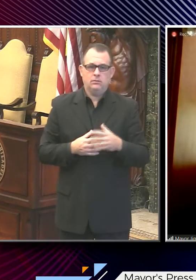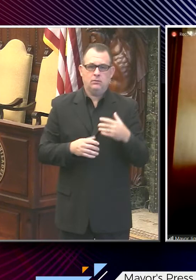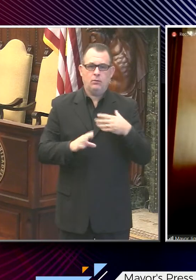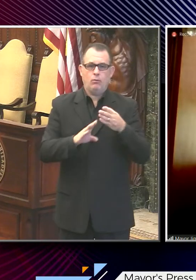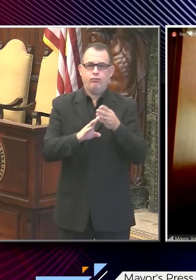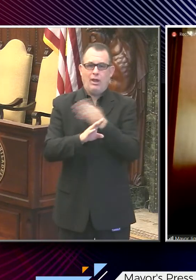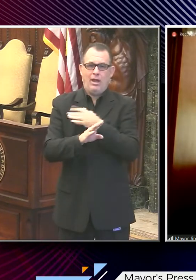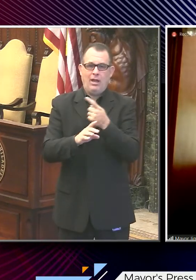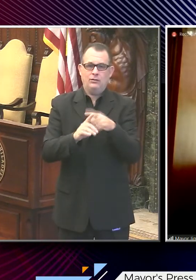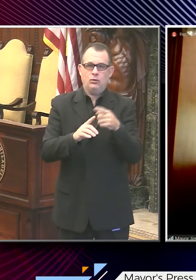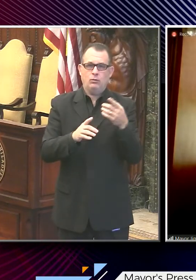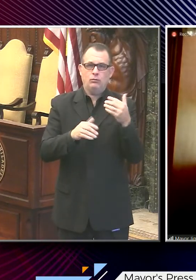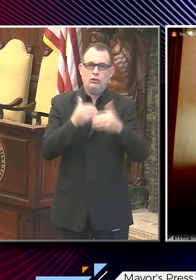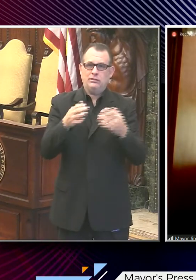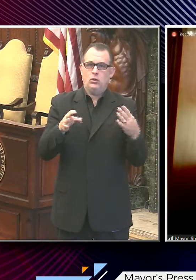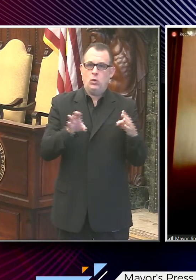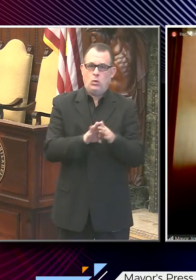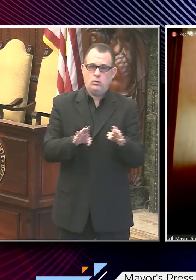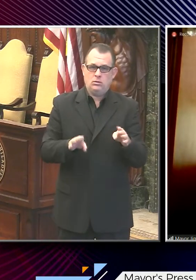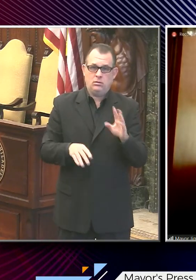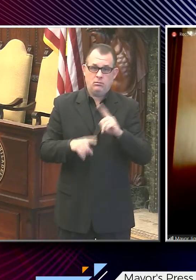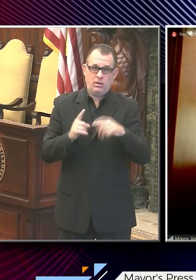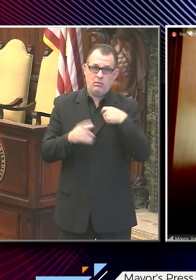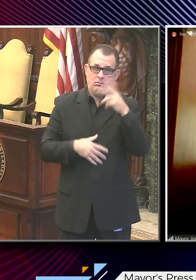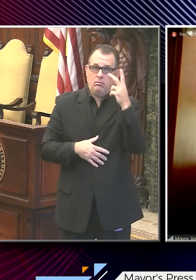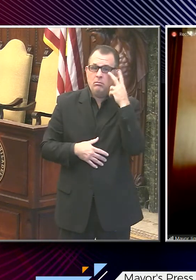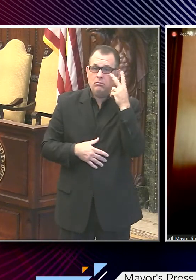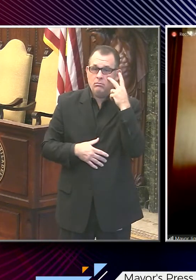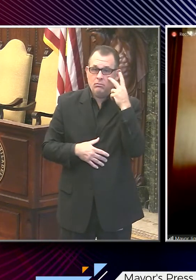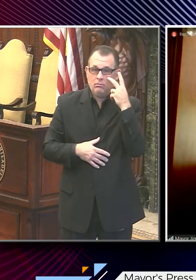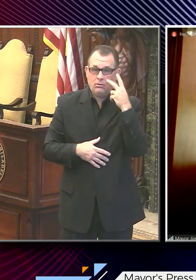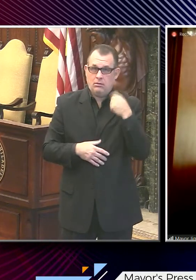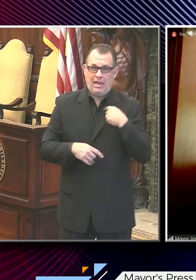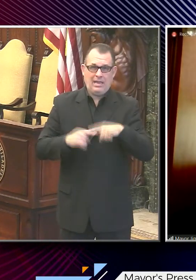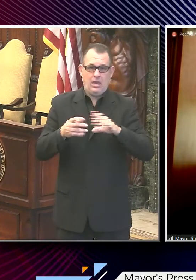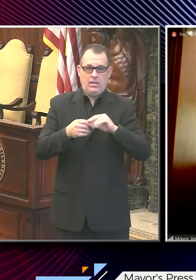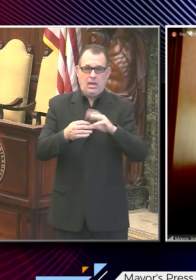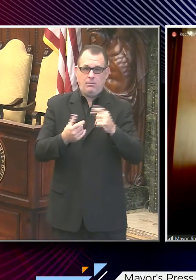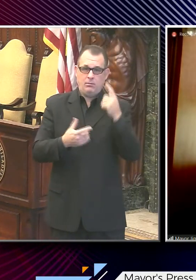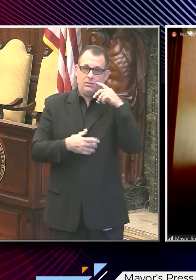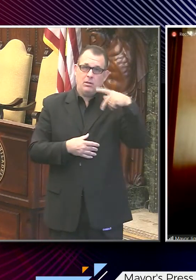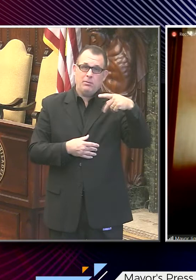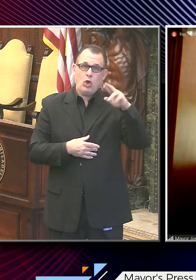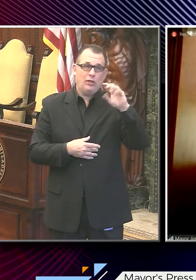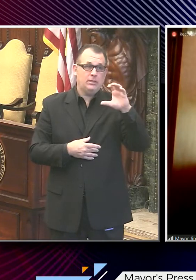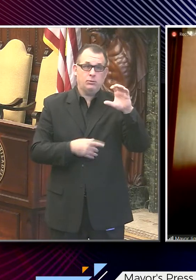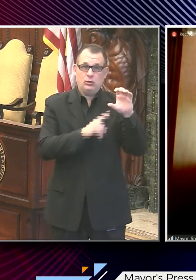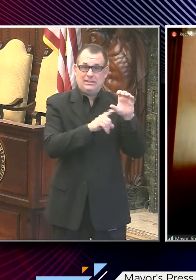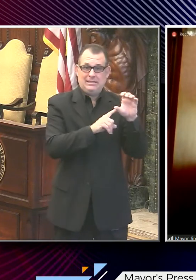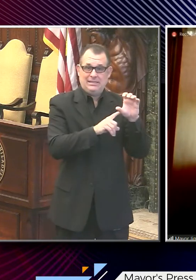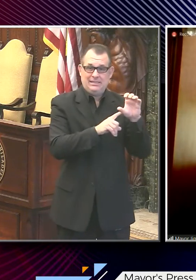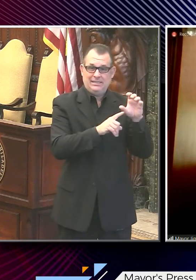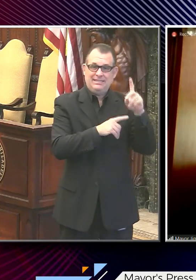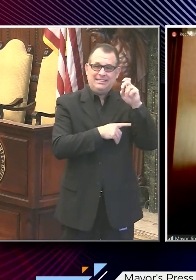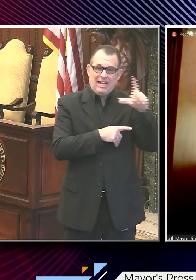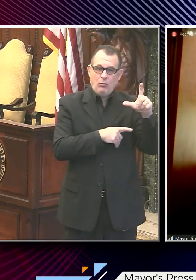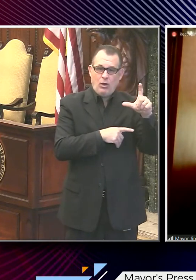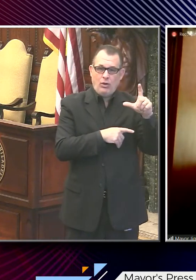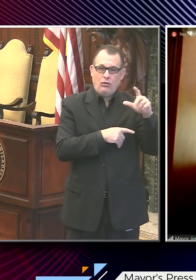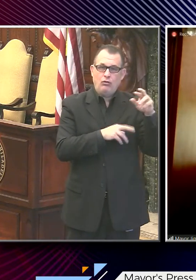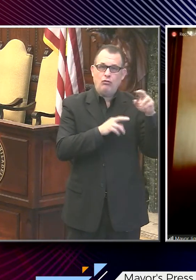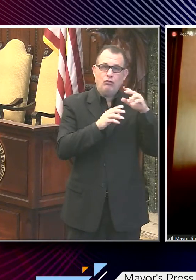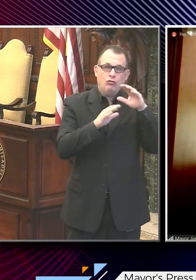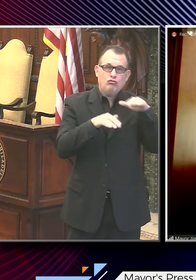concluded would not be appropriate either. So I'm not going to have any comment until DRWC, the Delaware River Waterfront Corporation, comes up with its